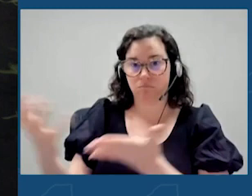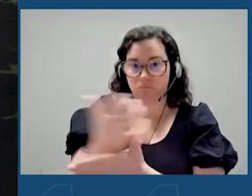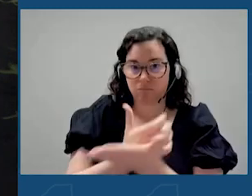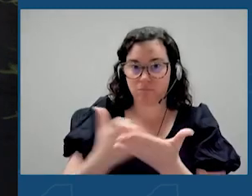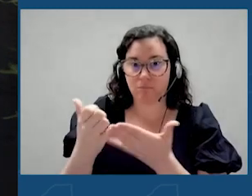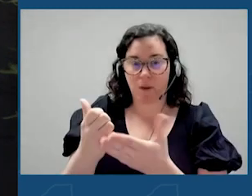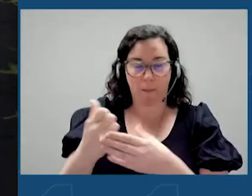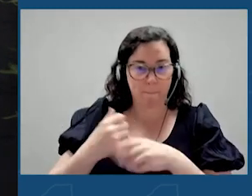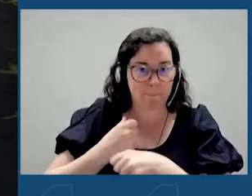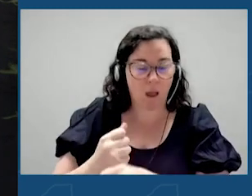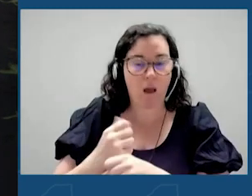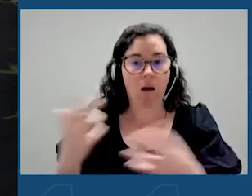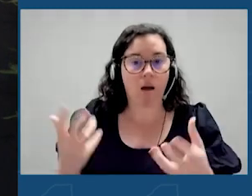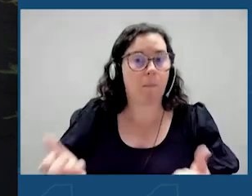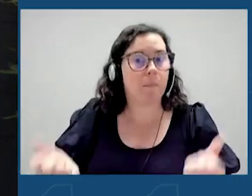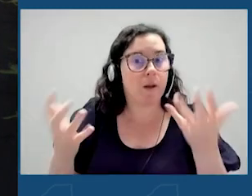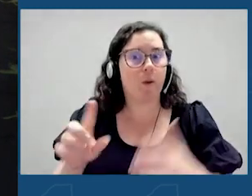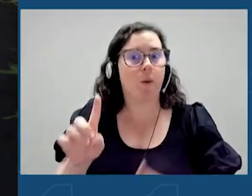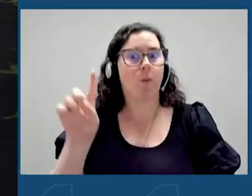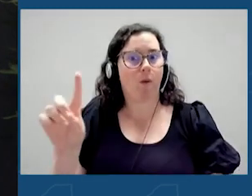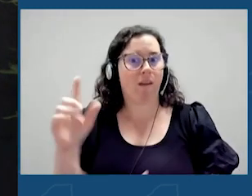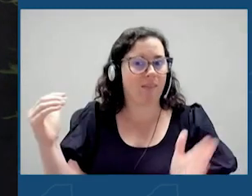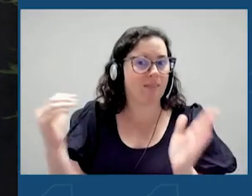and I think that is extraordinary.